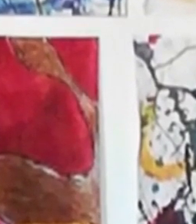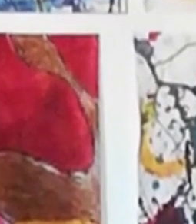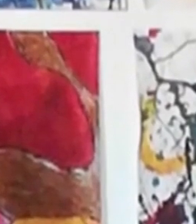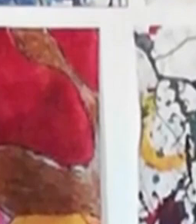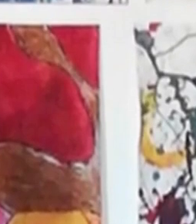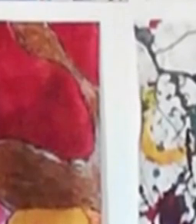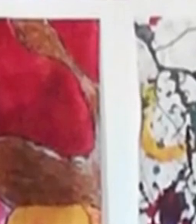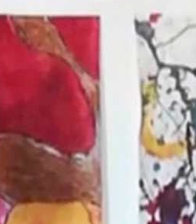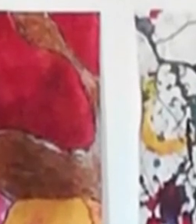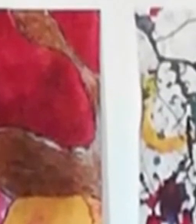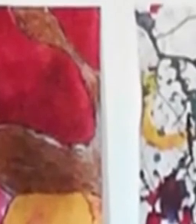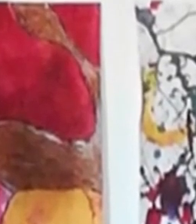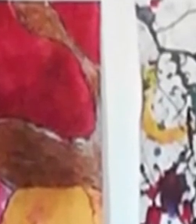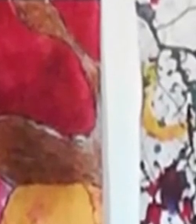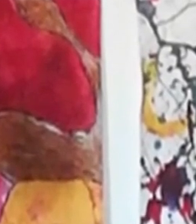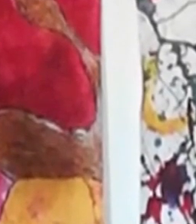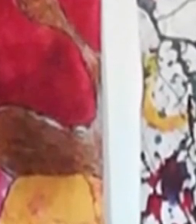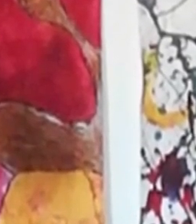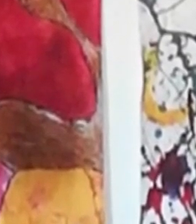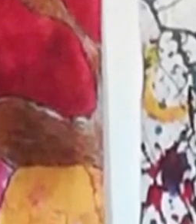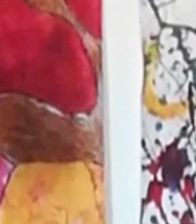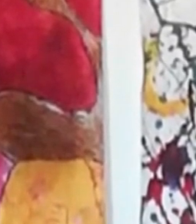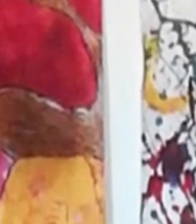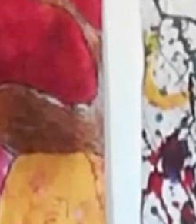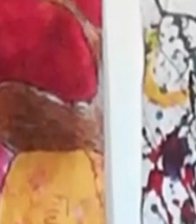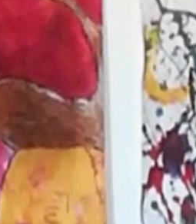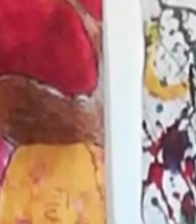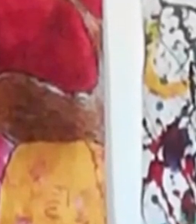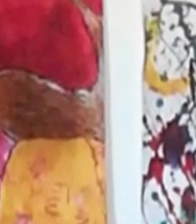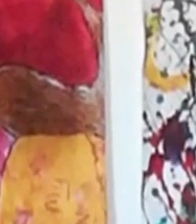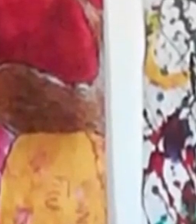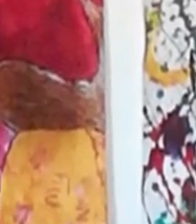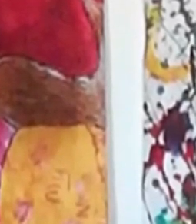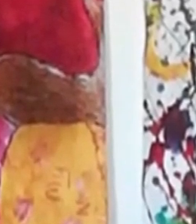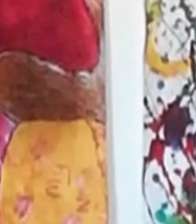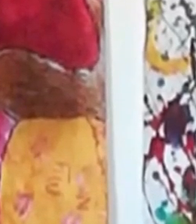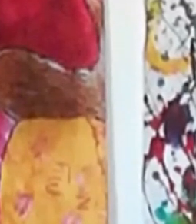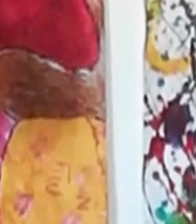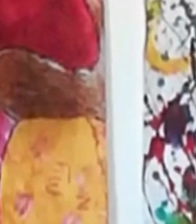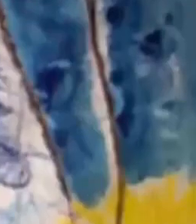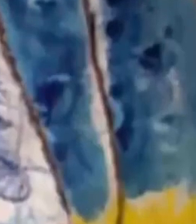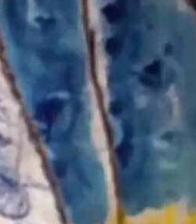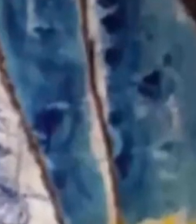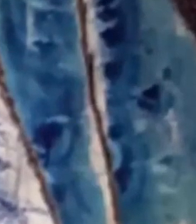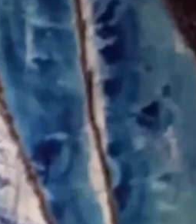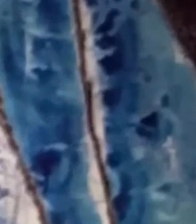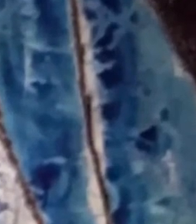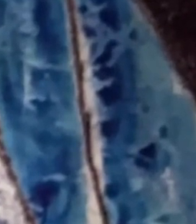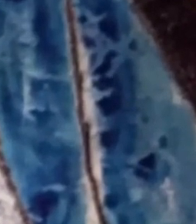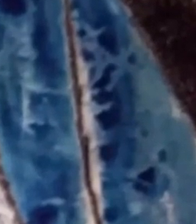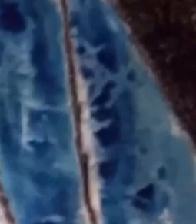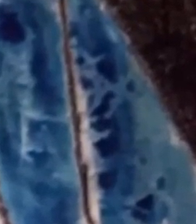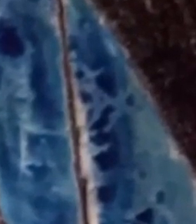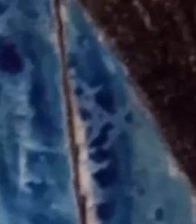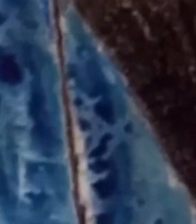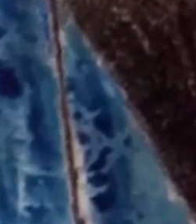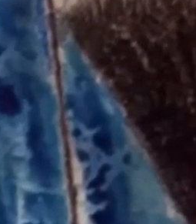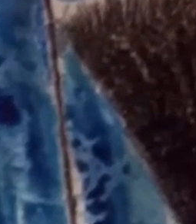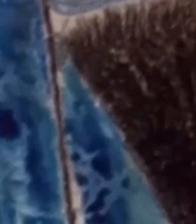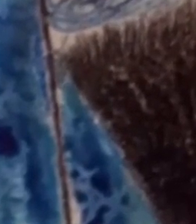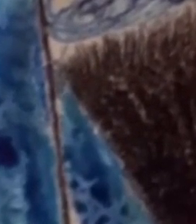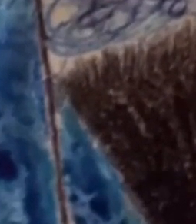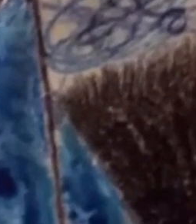backgrounds, with different experiences, and in different areas. And we saw over and over again how ingrained this use